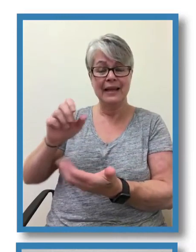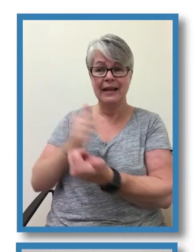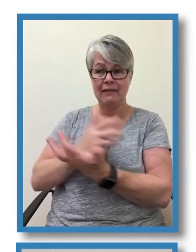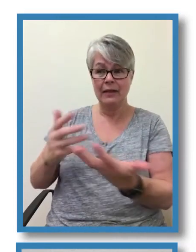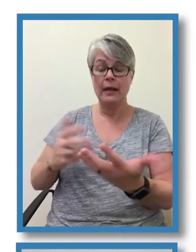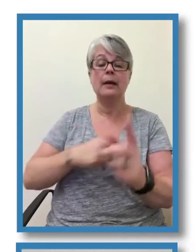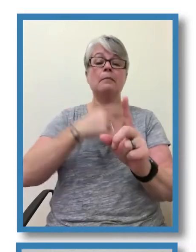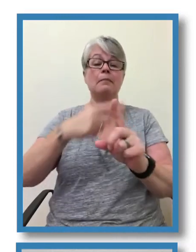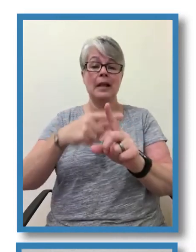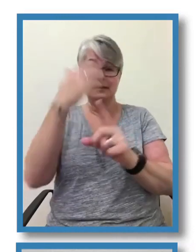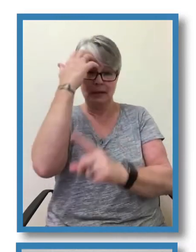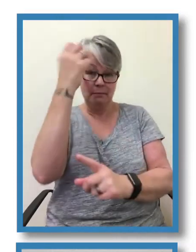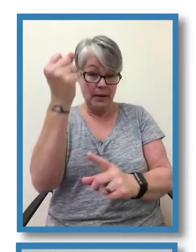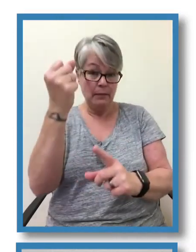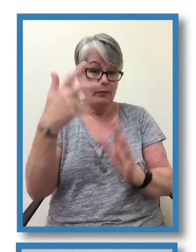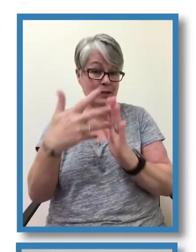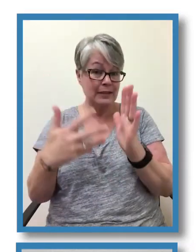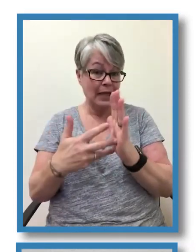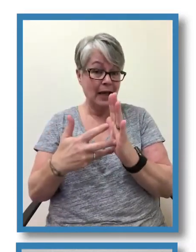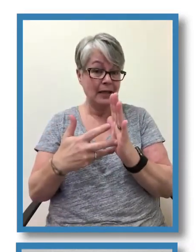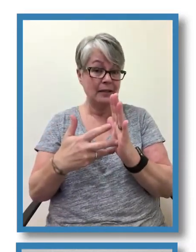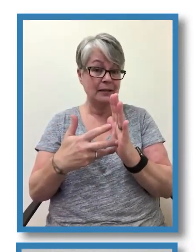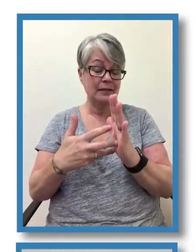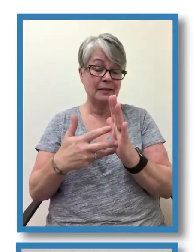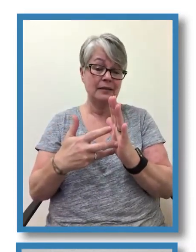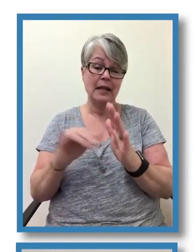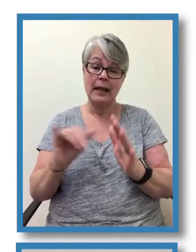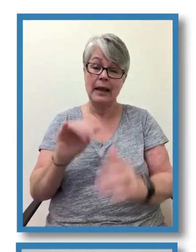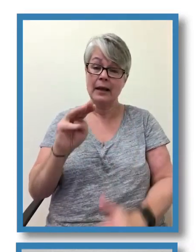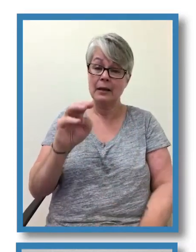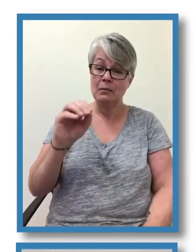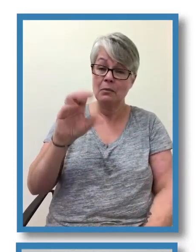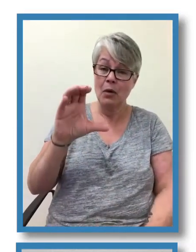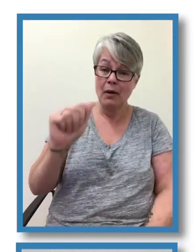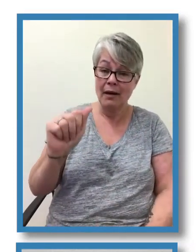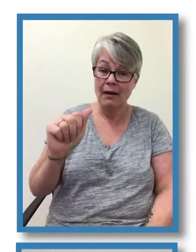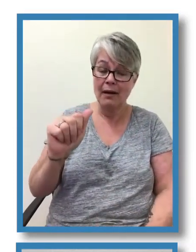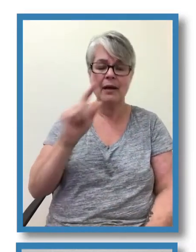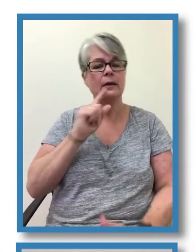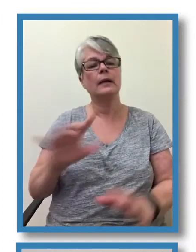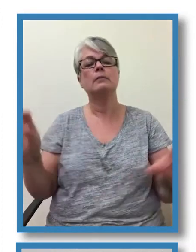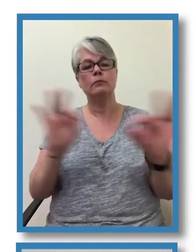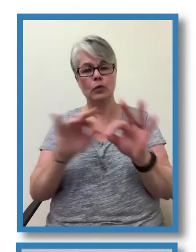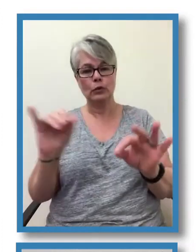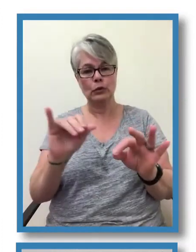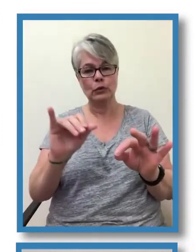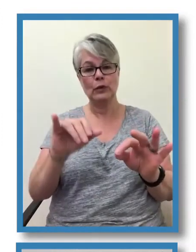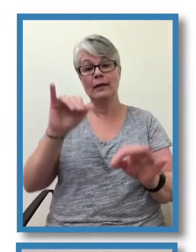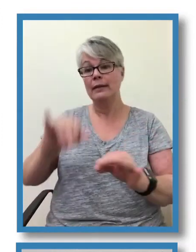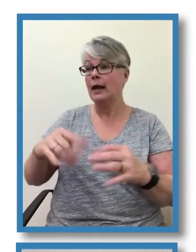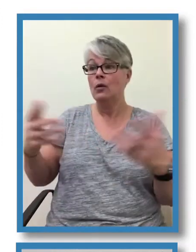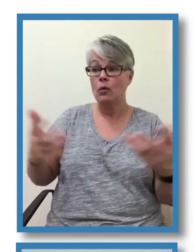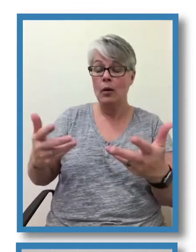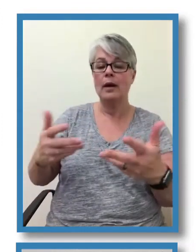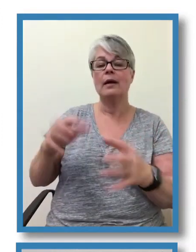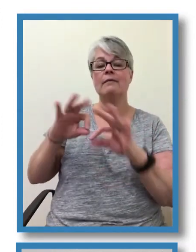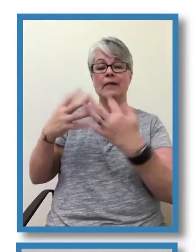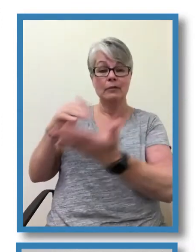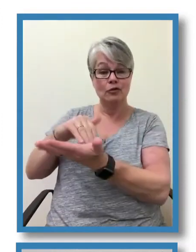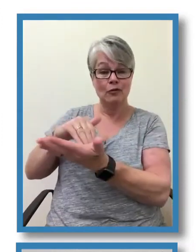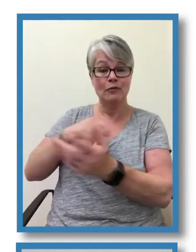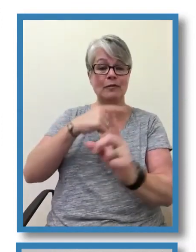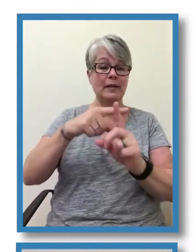specialists. Looking at non-drug approaches, trying to slow the progression, and then having